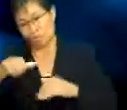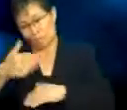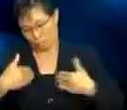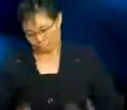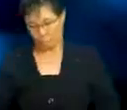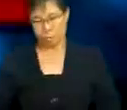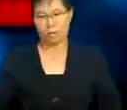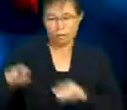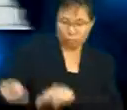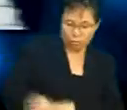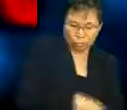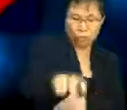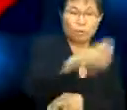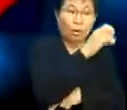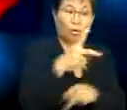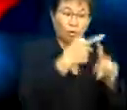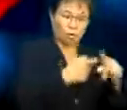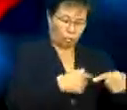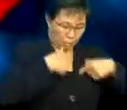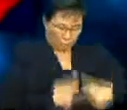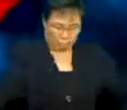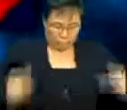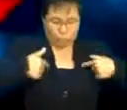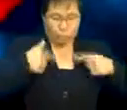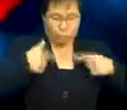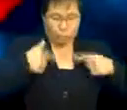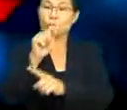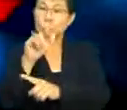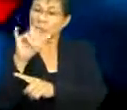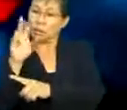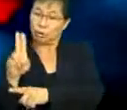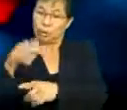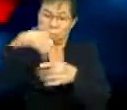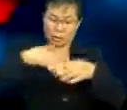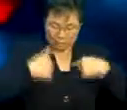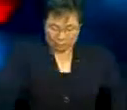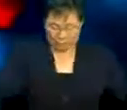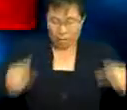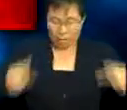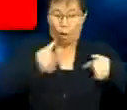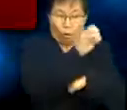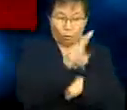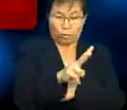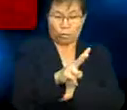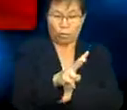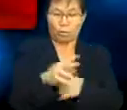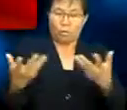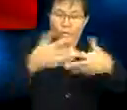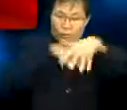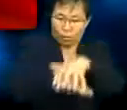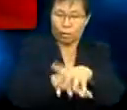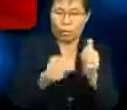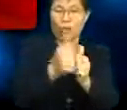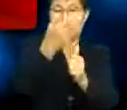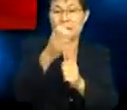another. It transports oxygen from the lungs to the tissues. In the lungs,